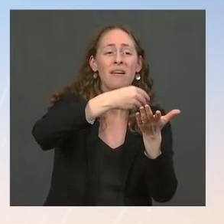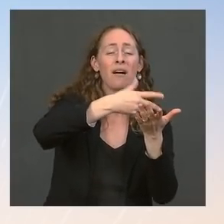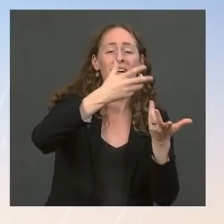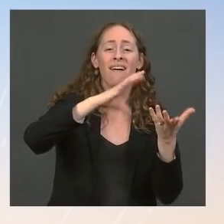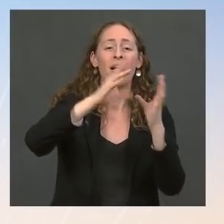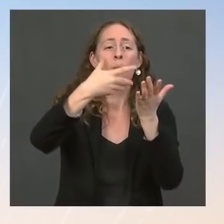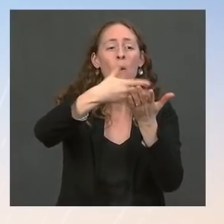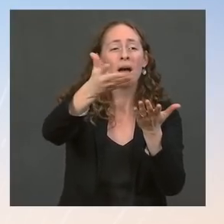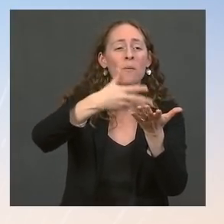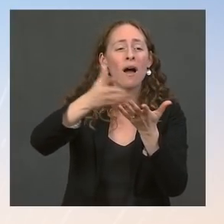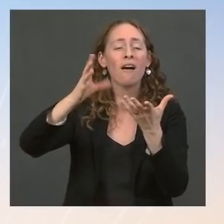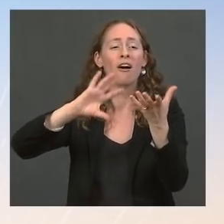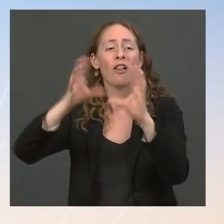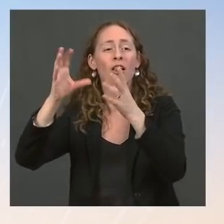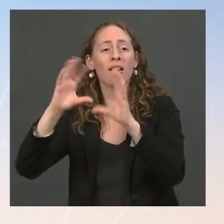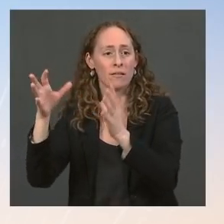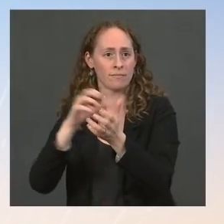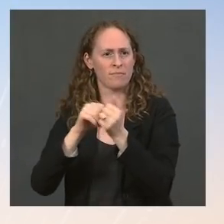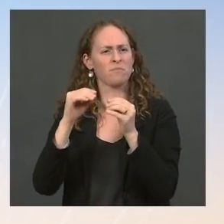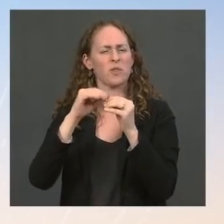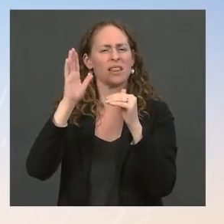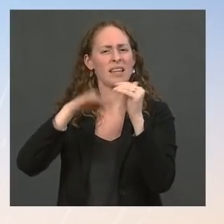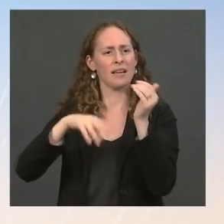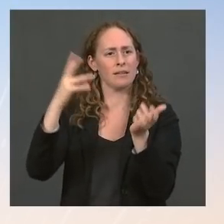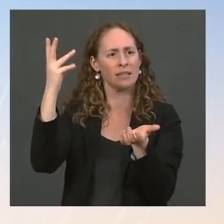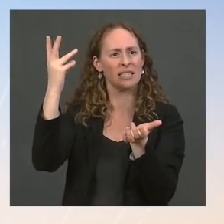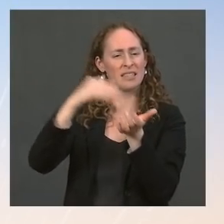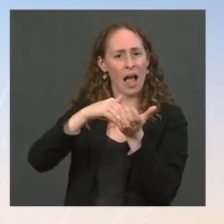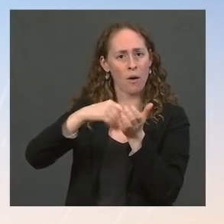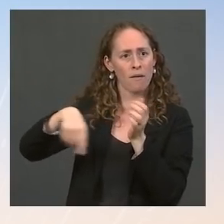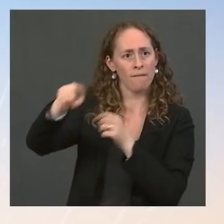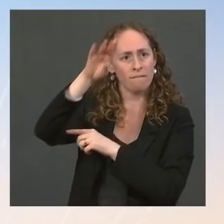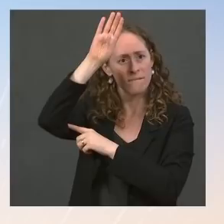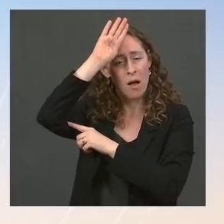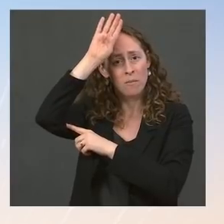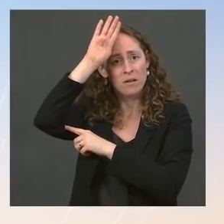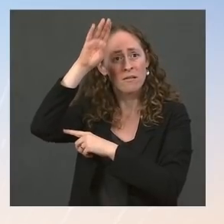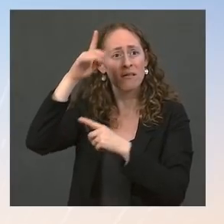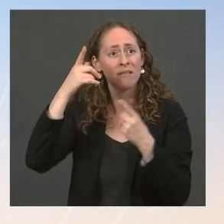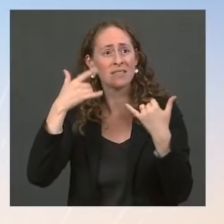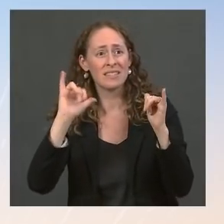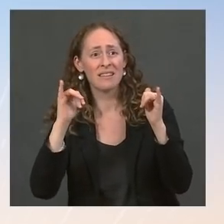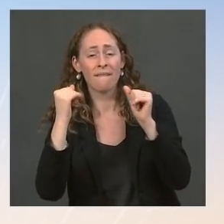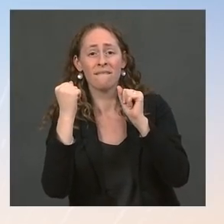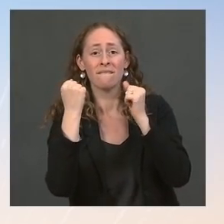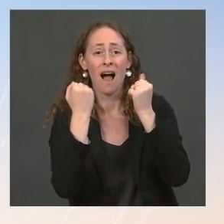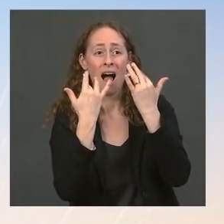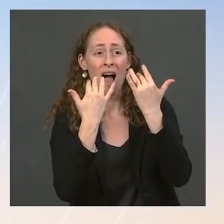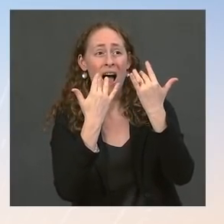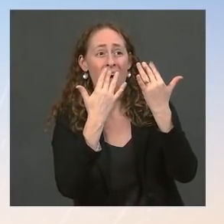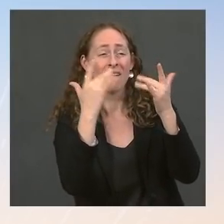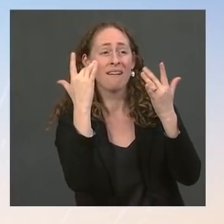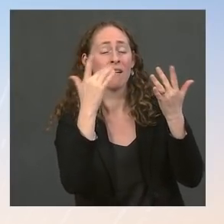than 6,000 firefighters battling ongoing wildfires would not receive a paycheck. About 43% of HHS employees